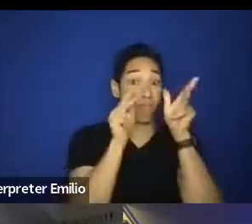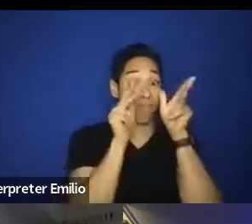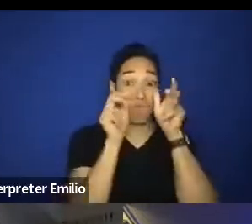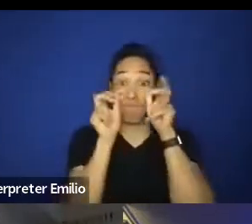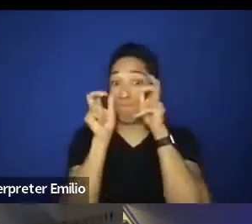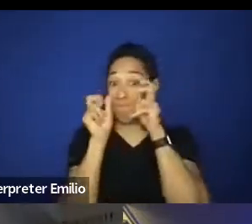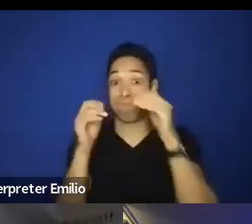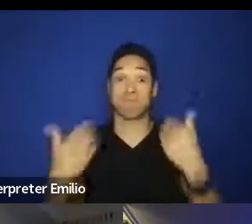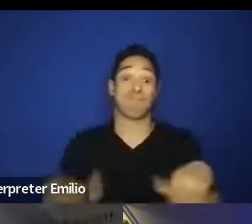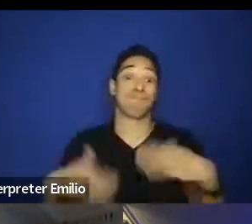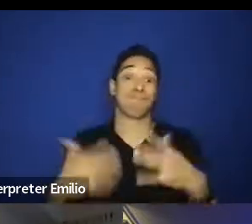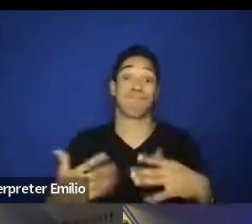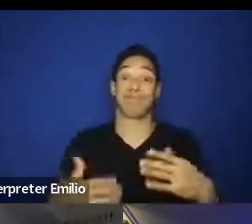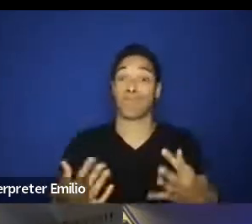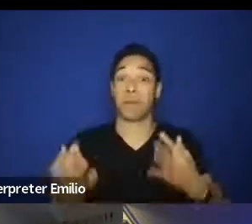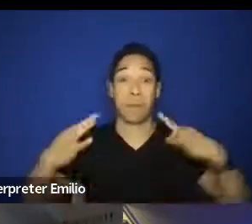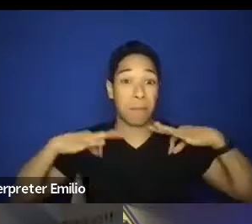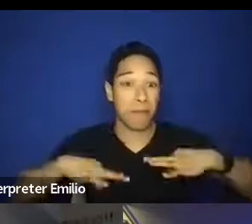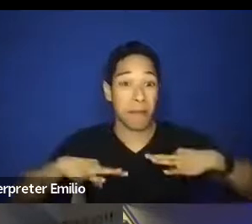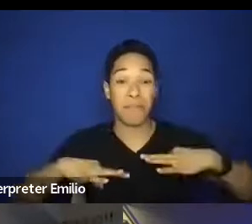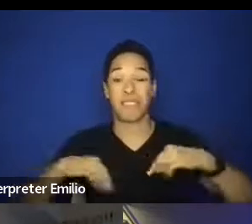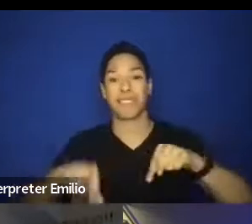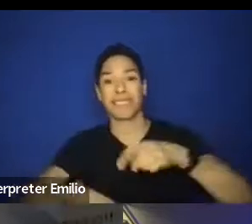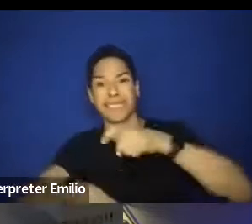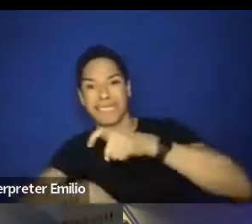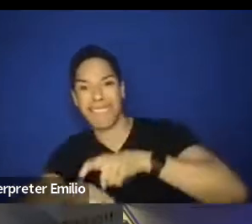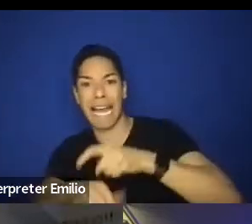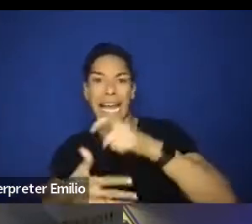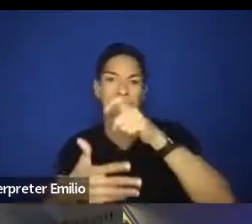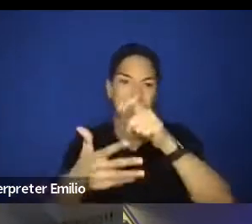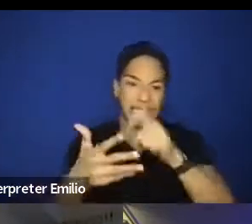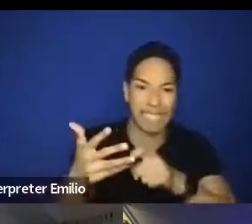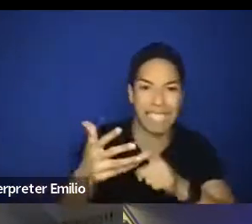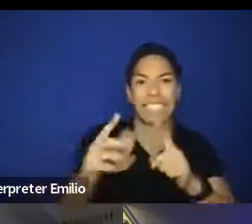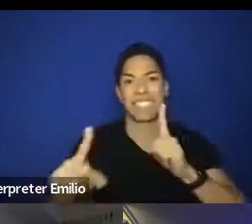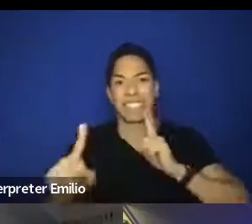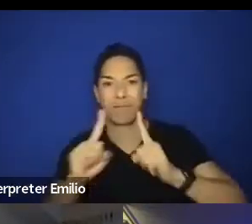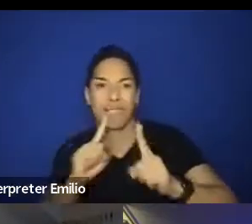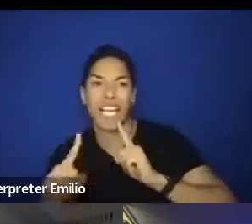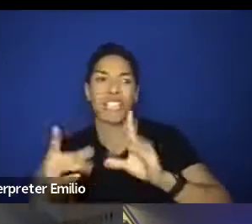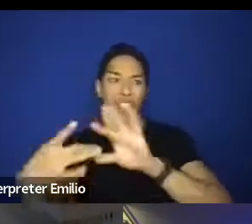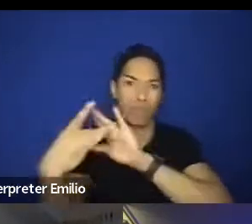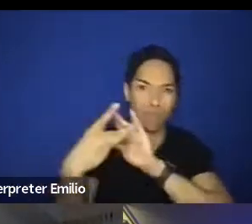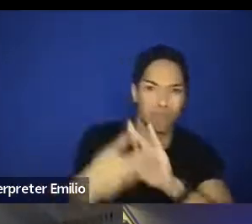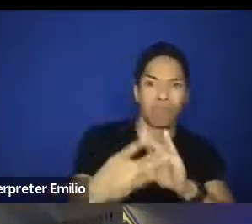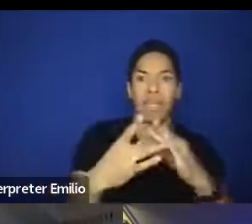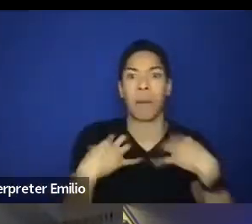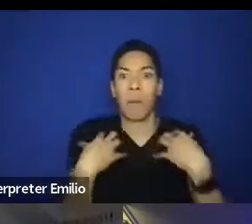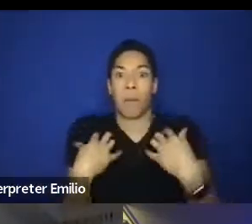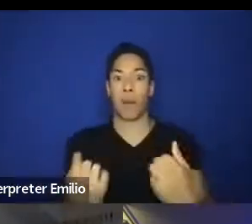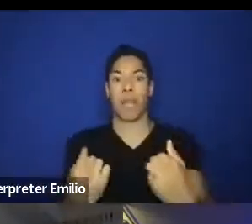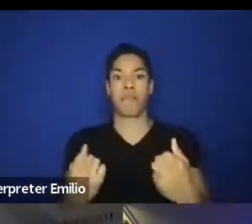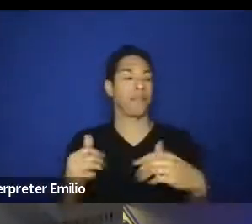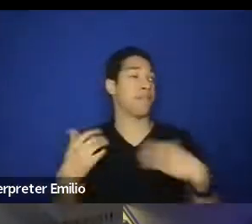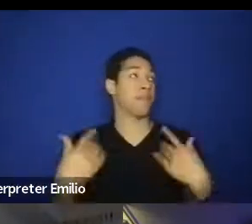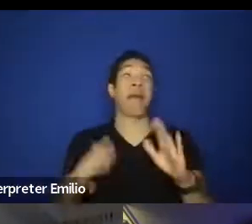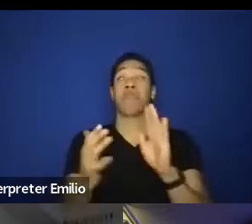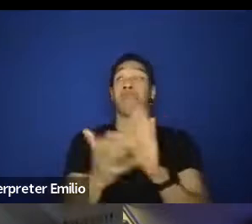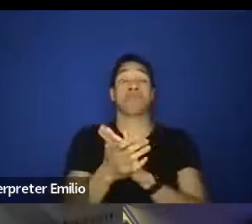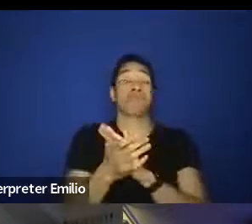Space, decentering, time, needs, connection, conversation, bravery. I'm